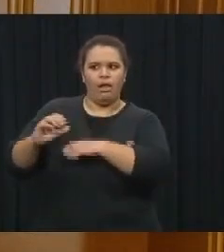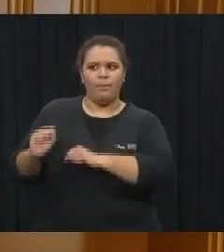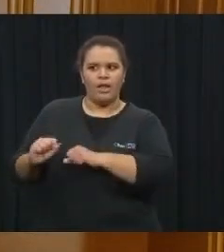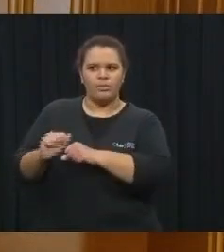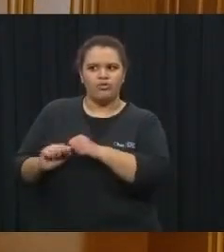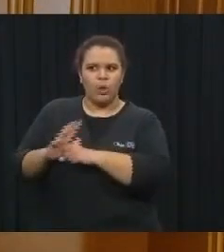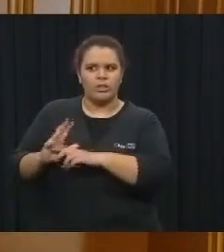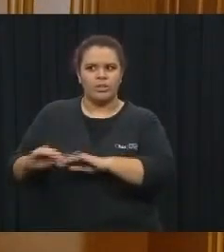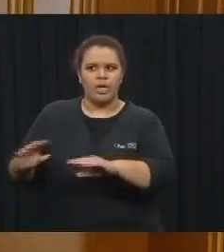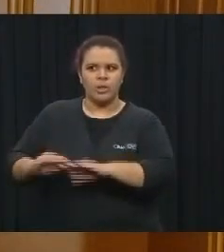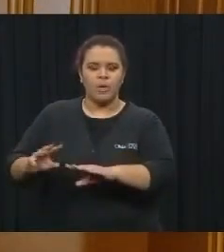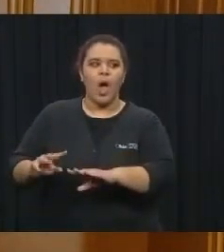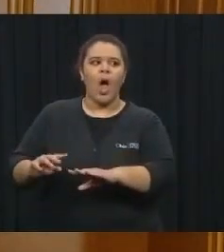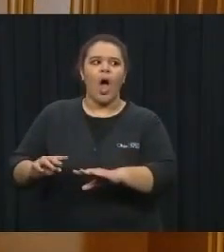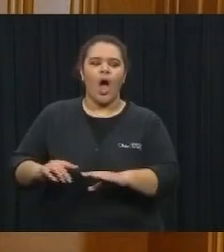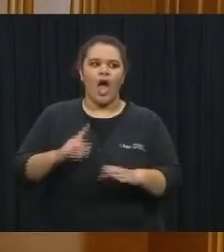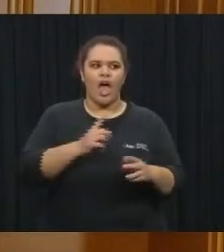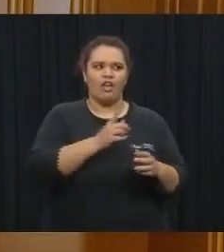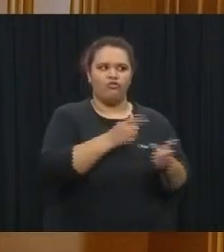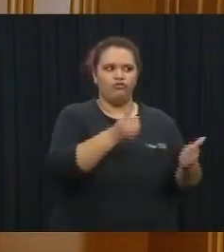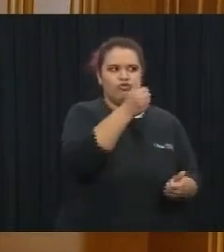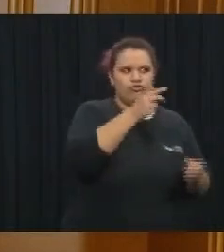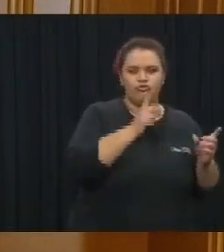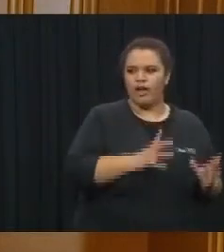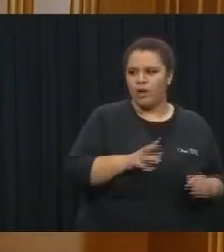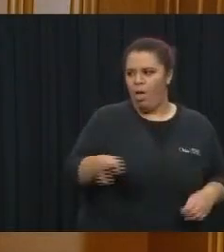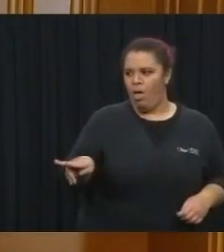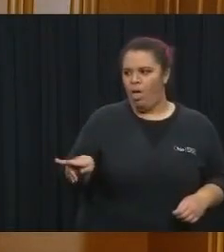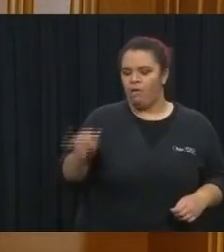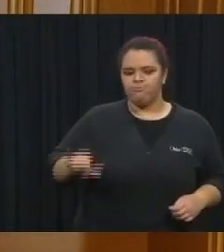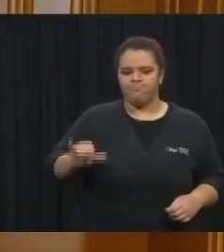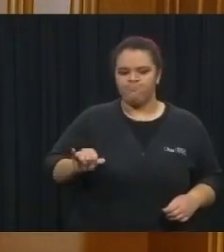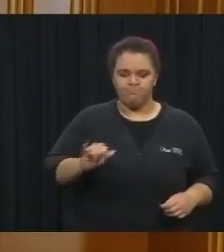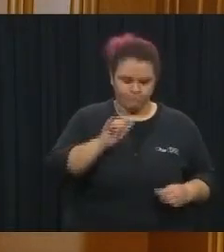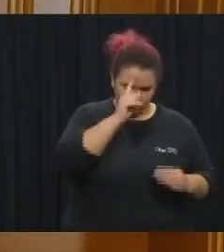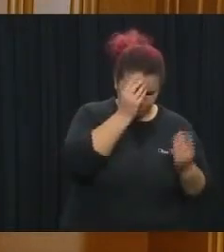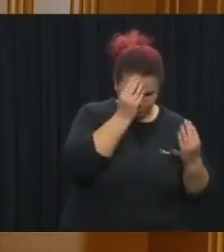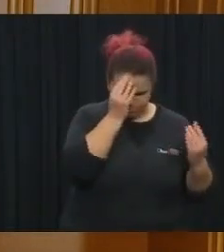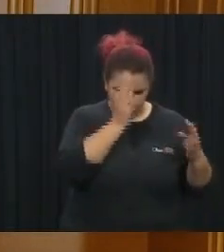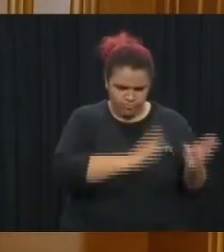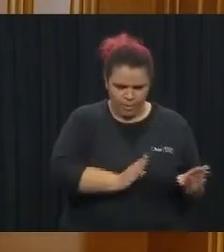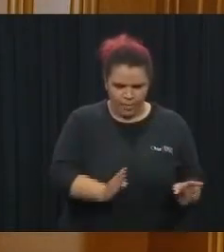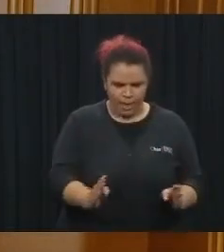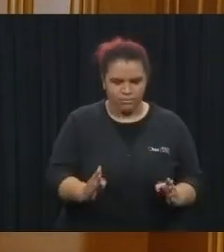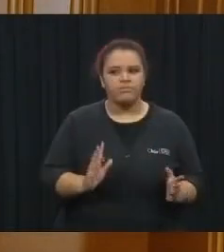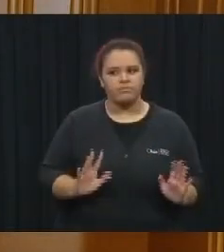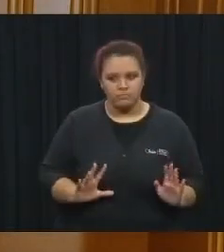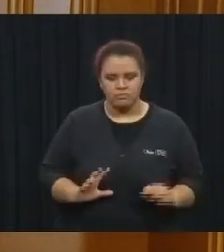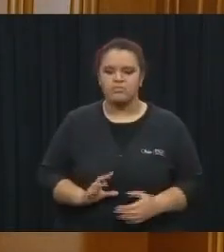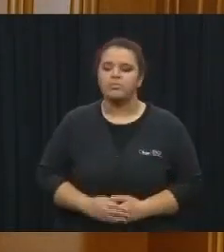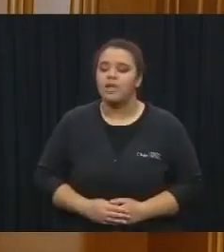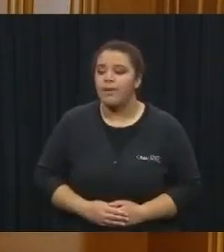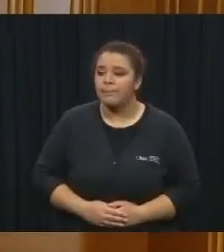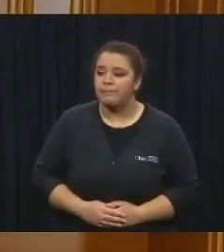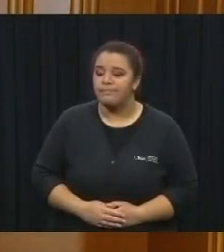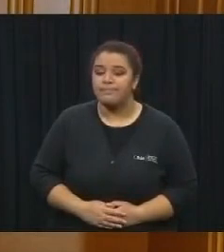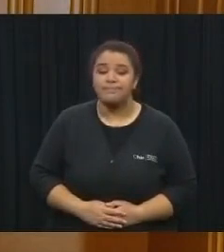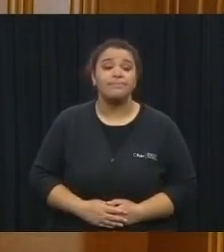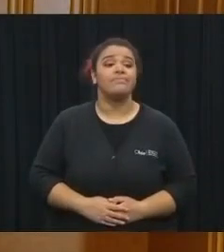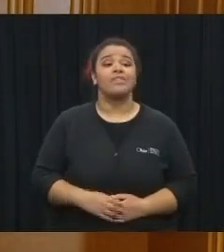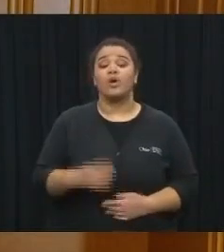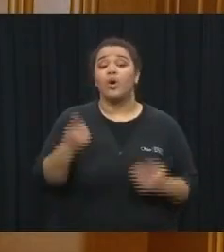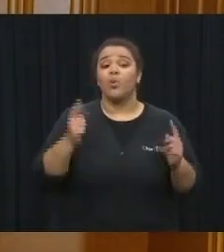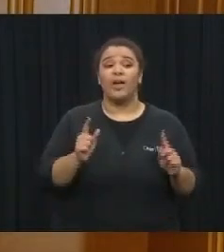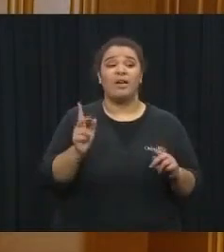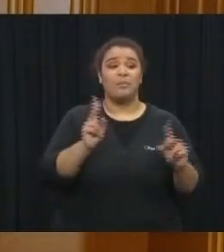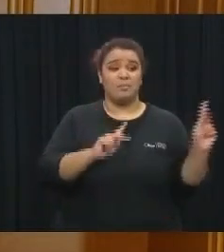real focus on it. Like any other place where there are people are together, there